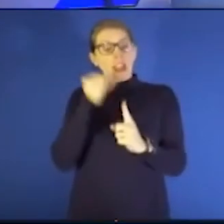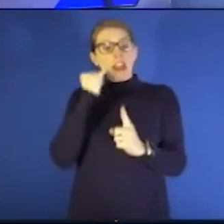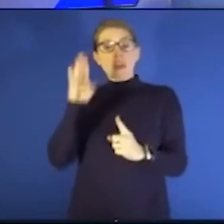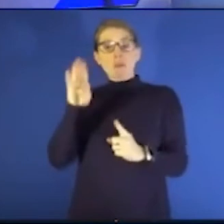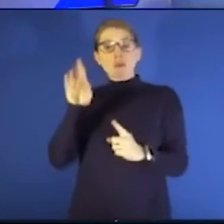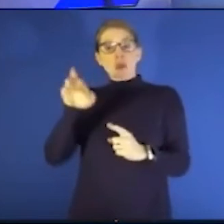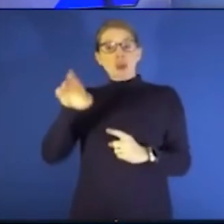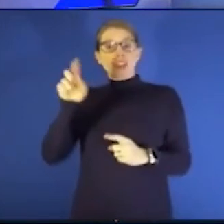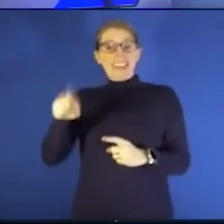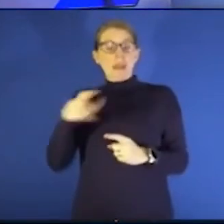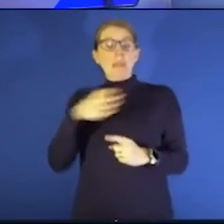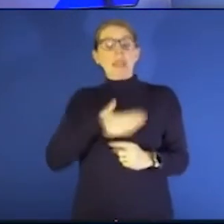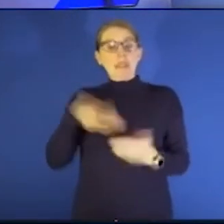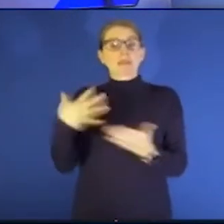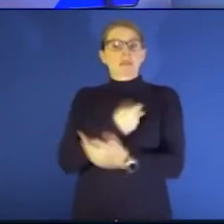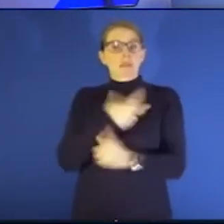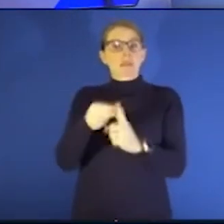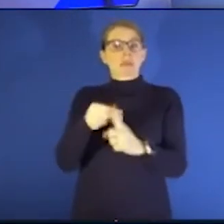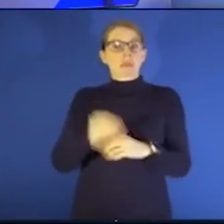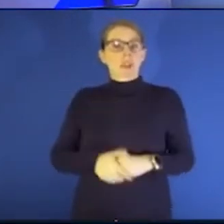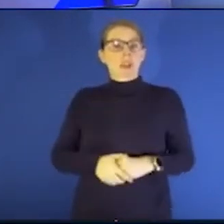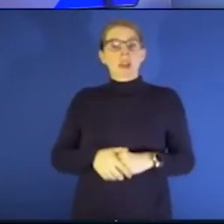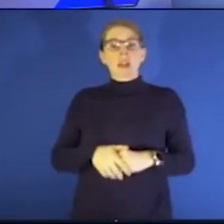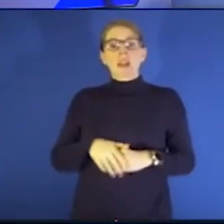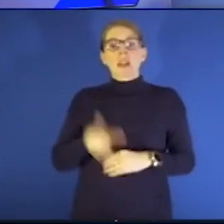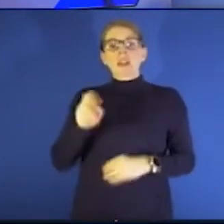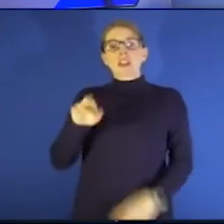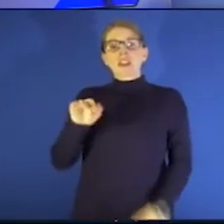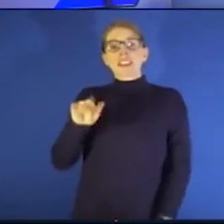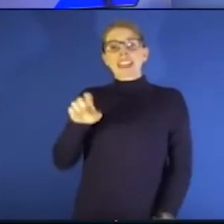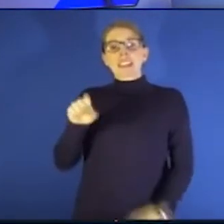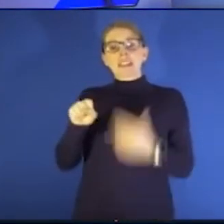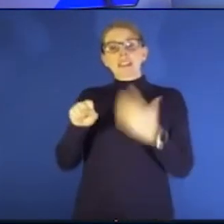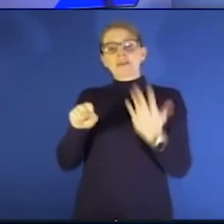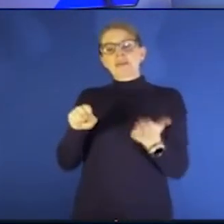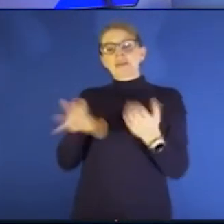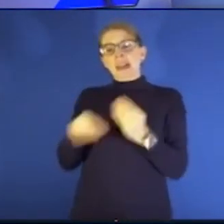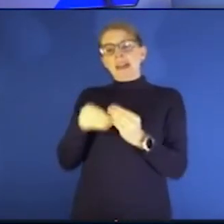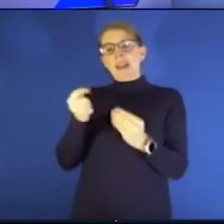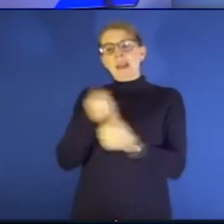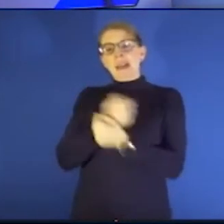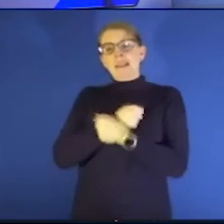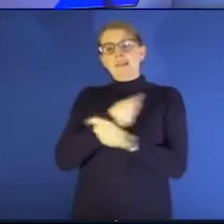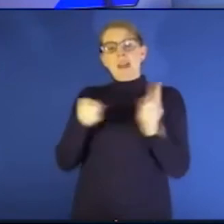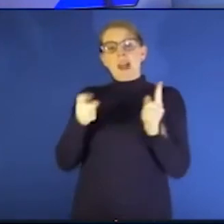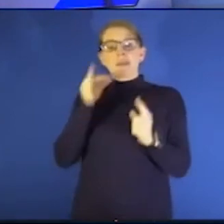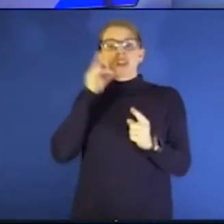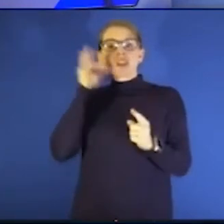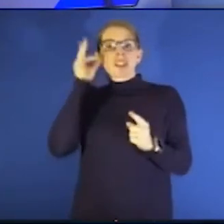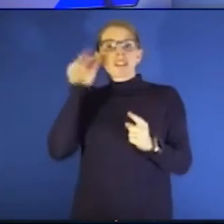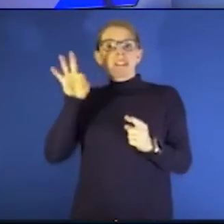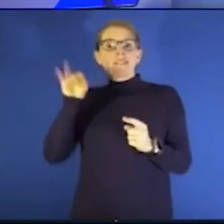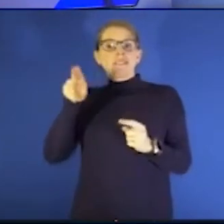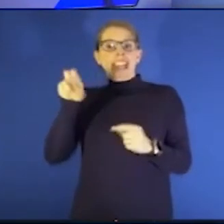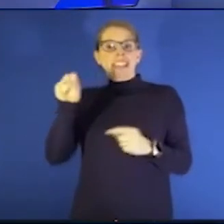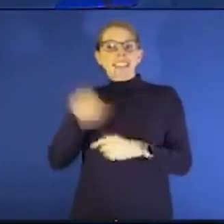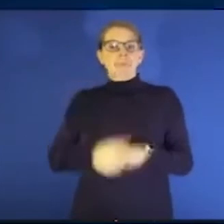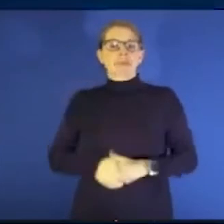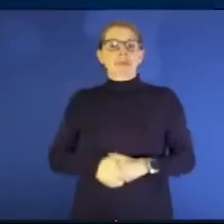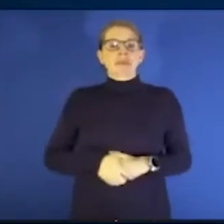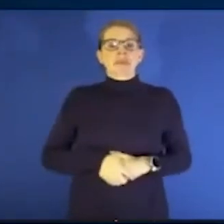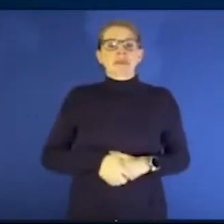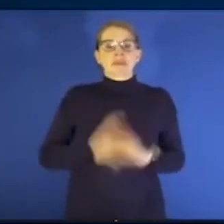mind? I'm going to tee up your final thoughts with a little love that's being sent out from the Chiefs fans. Okay, let's do it. So I want to pull up